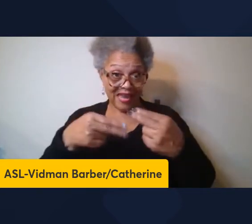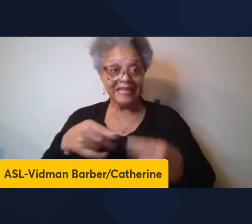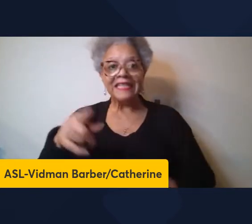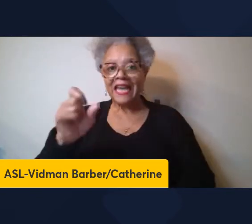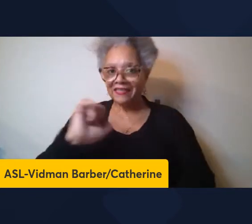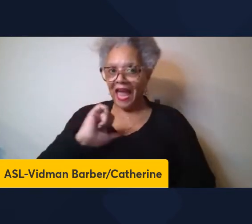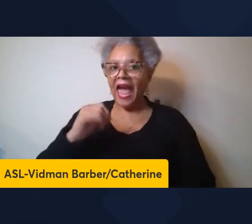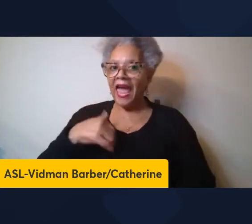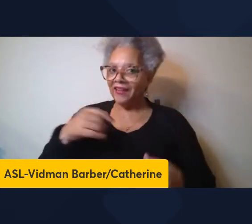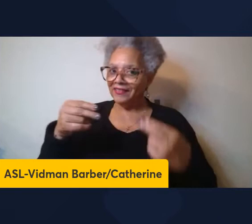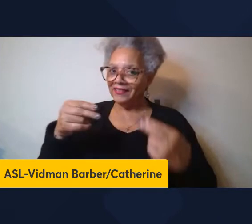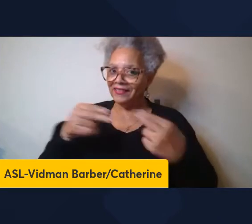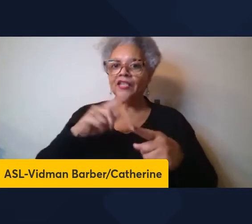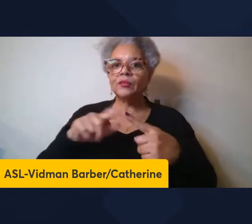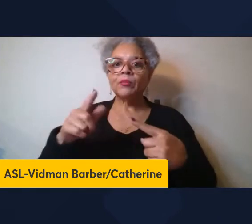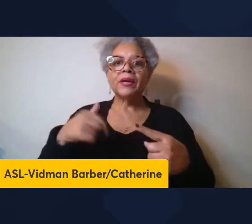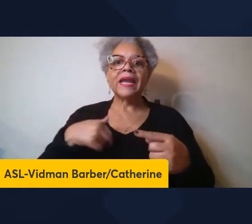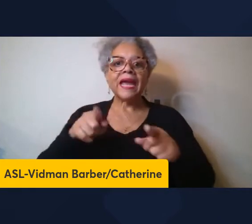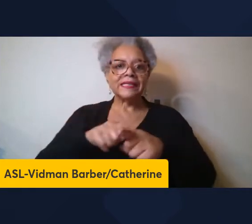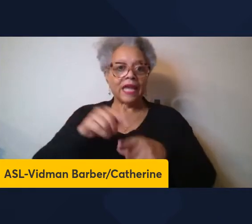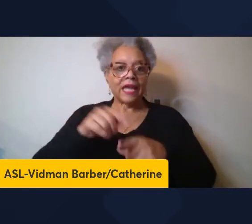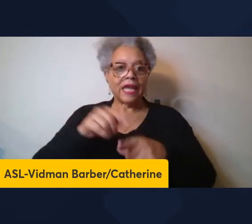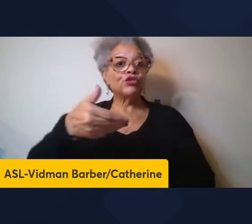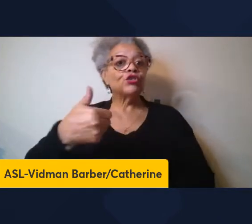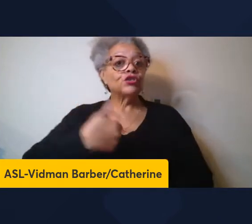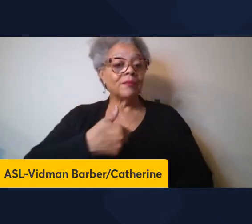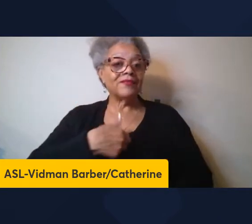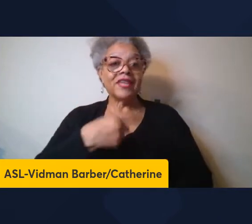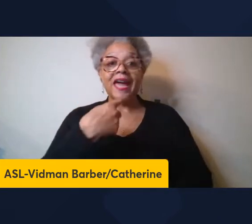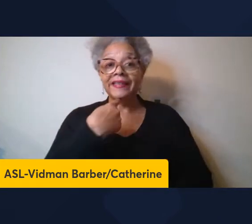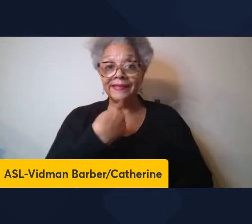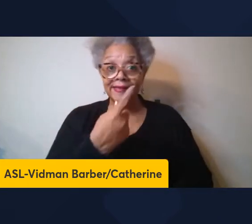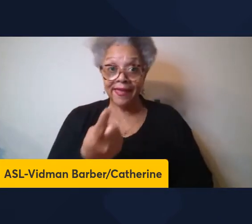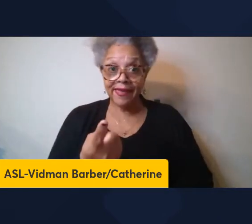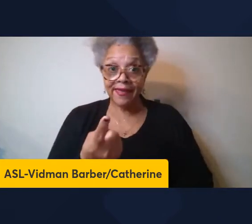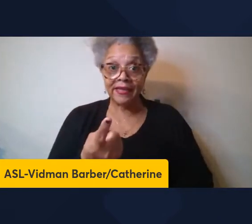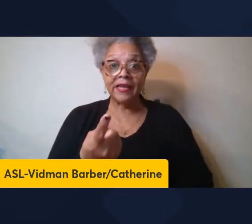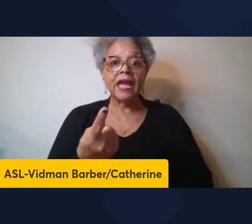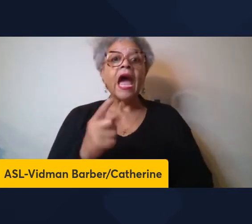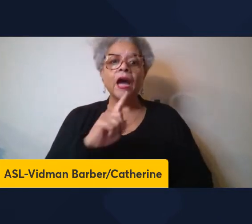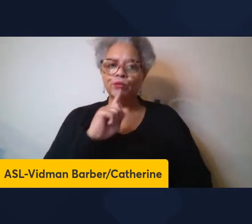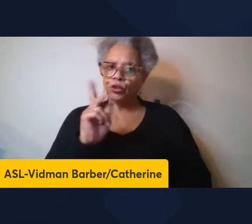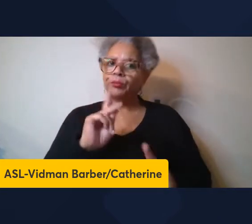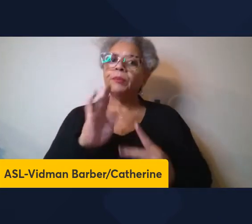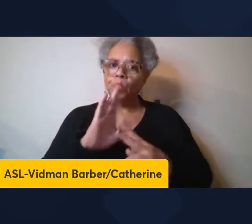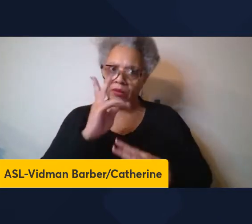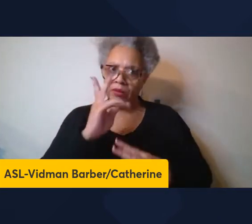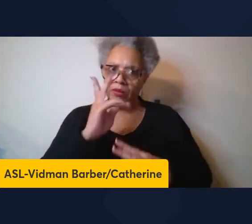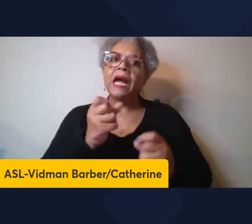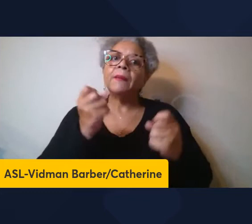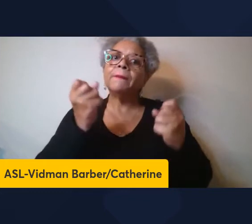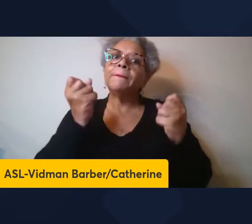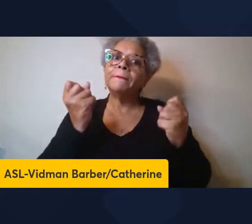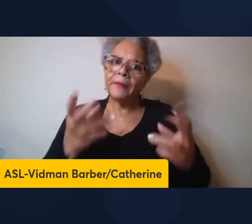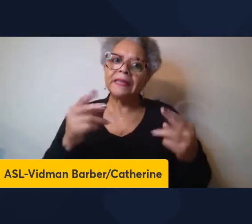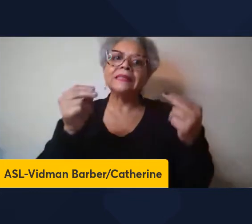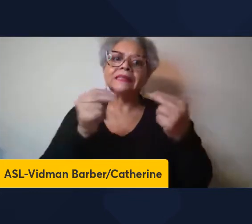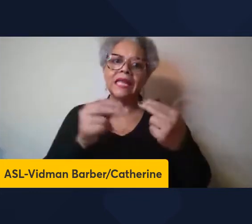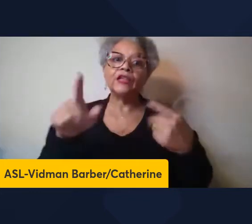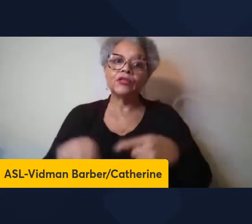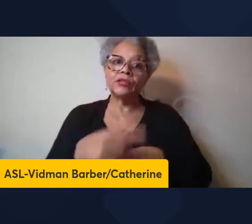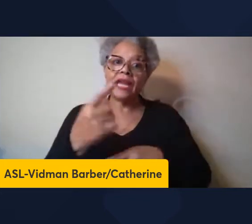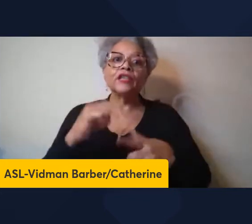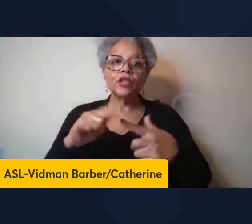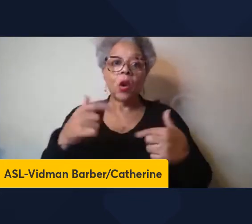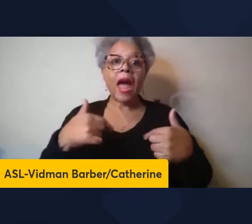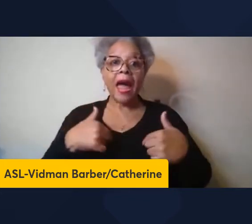I have slides, but as I was introducing myself, I said that I'm sure people are going to see a lot of slides today. And so I'm